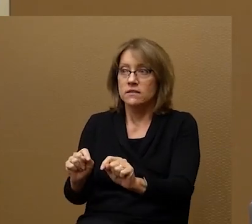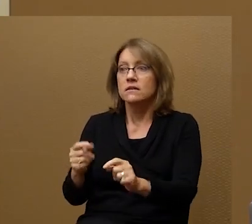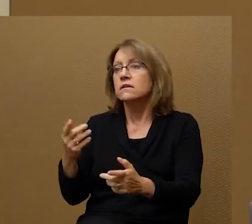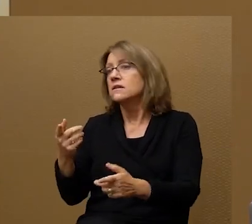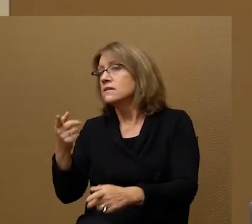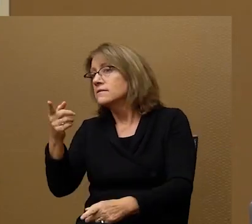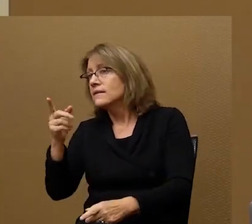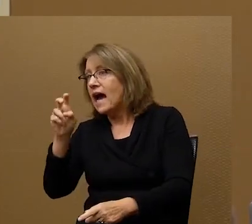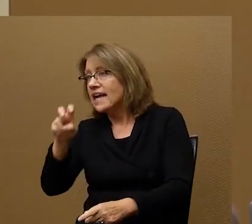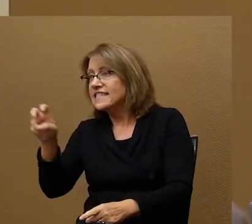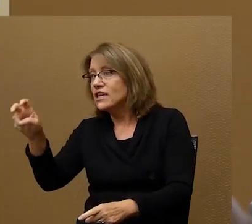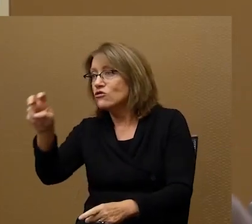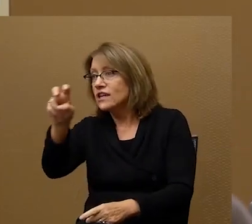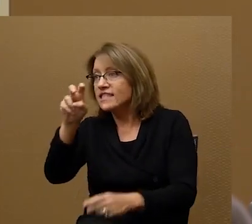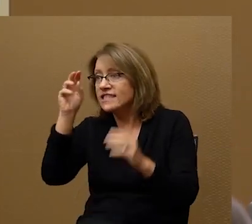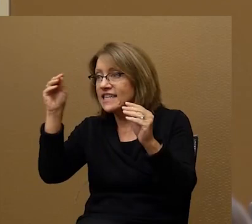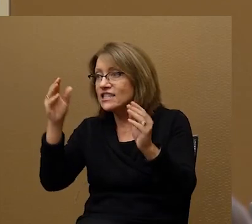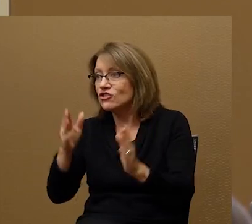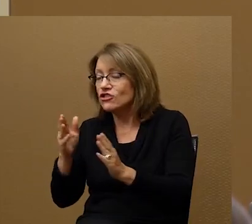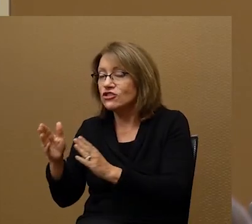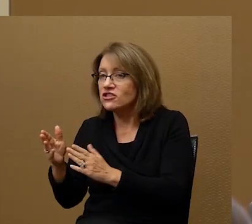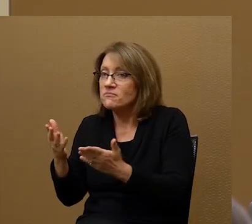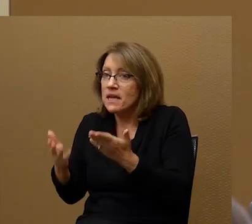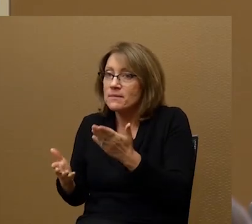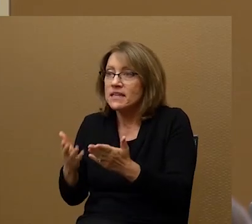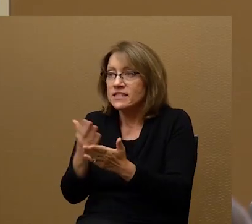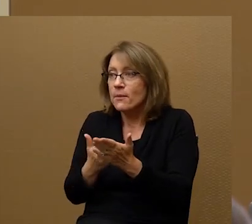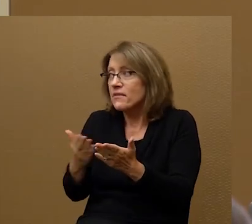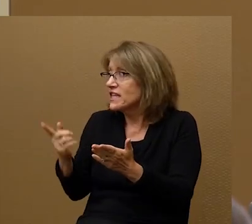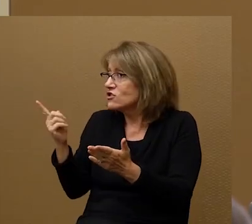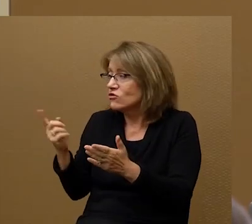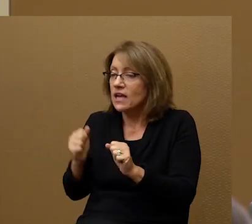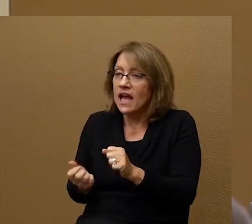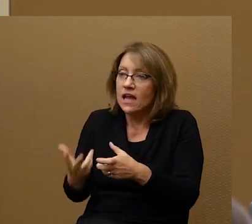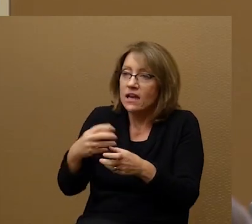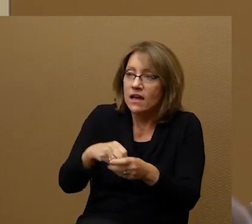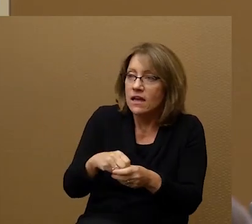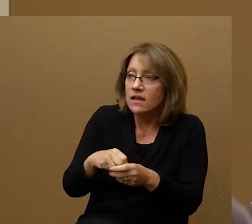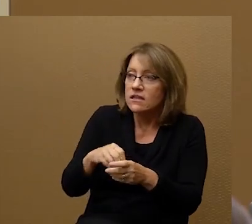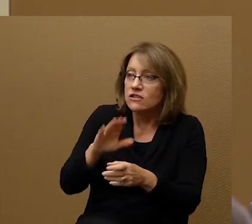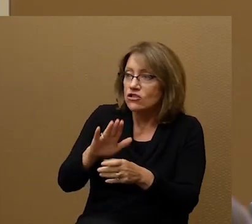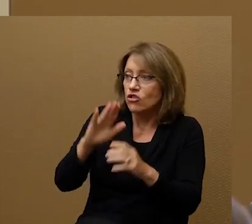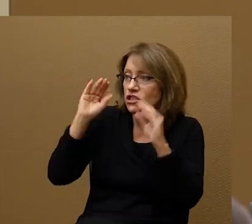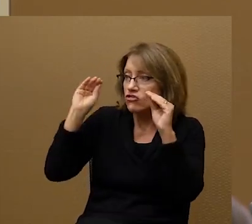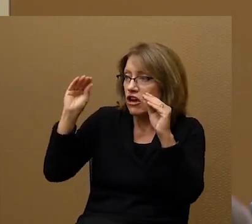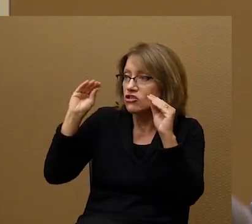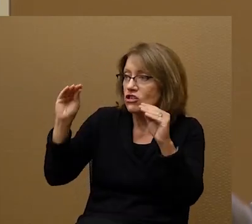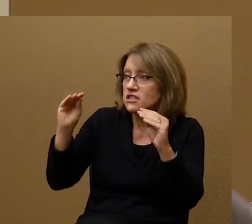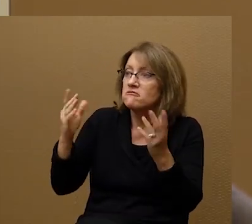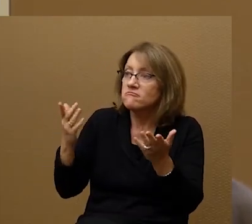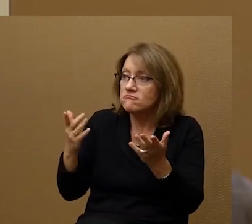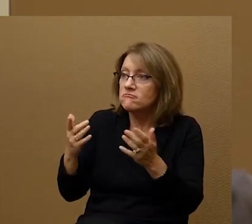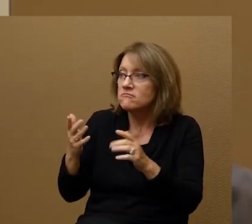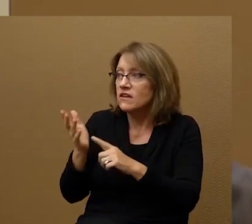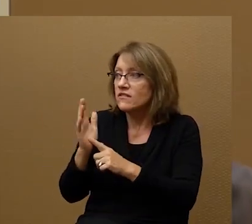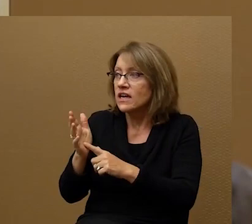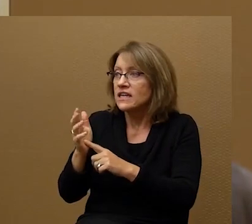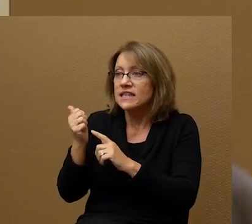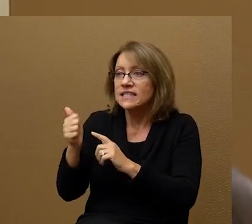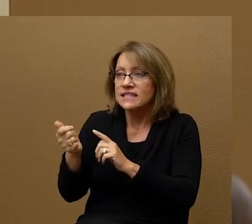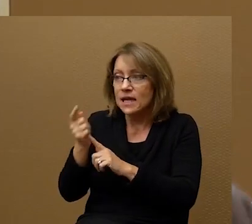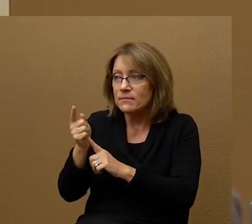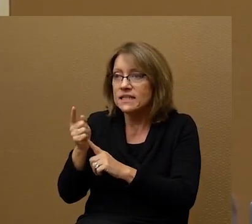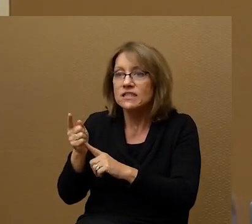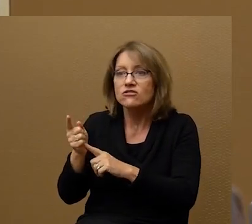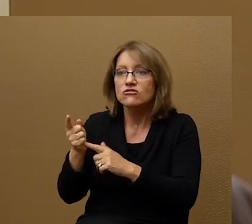itineraries, are there pieces of things that you can add to your instruction? So you can have like 5 or 10 minutes just